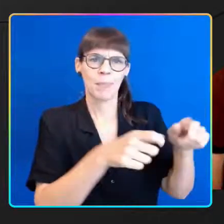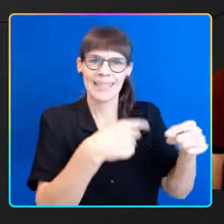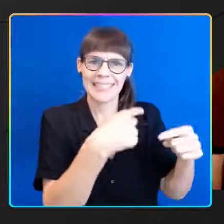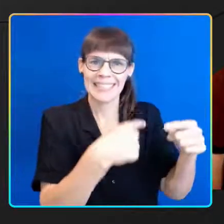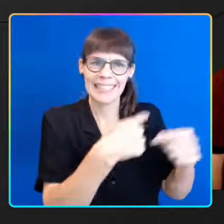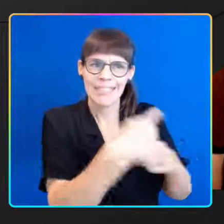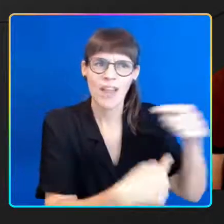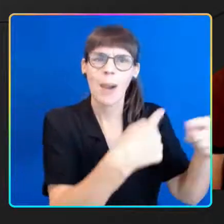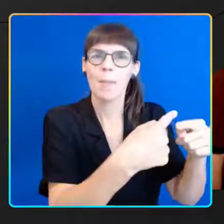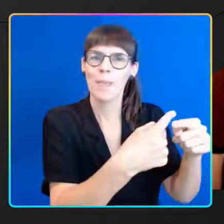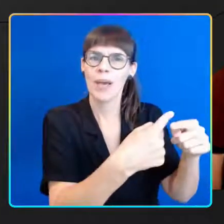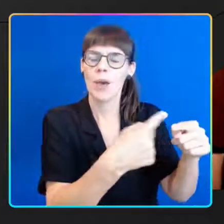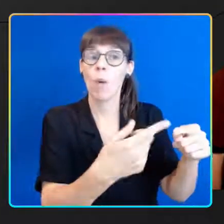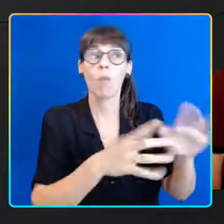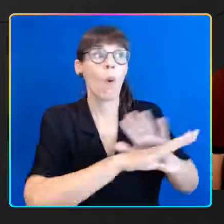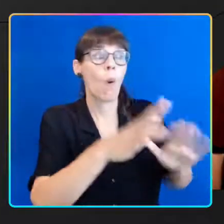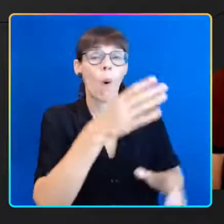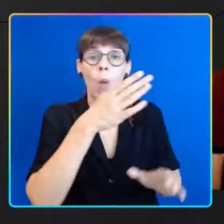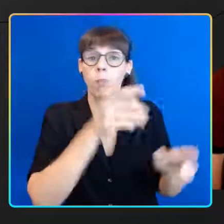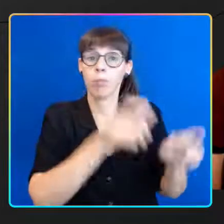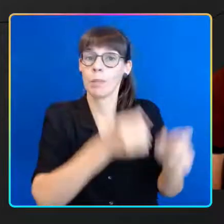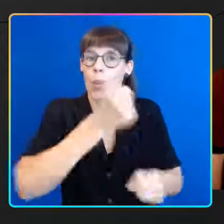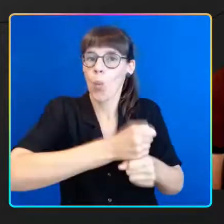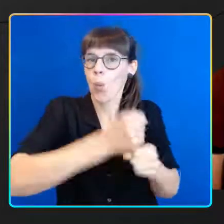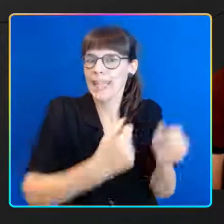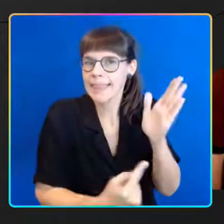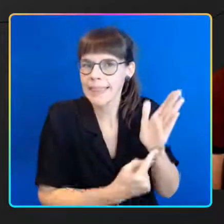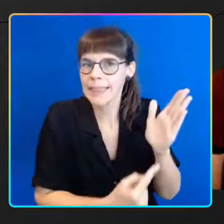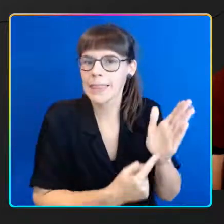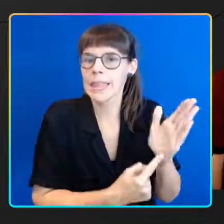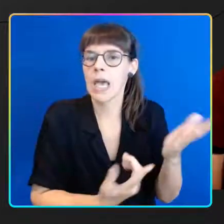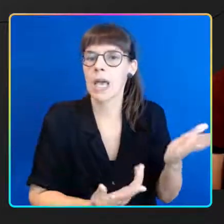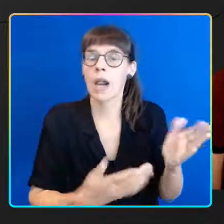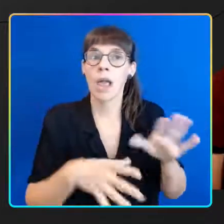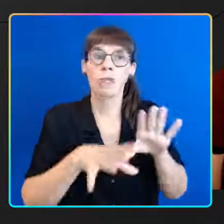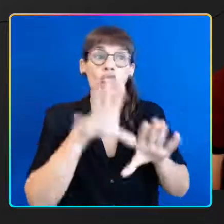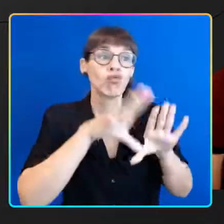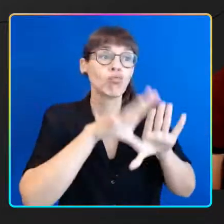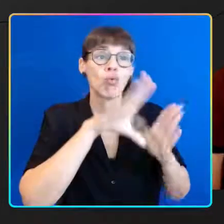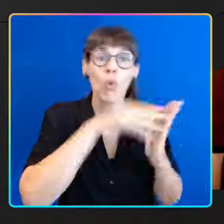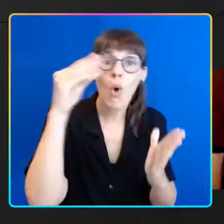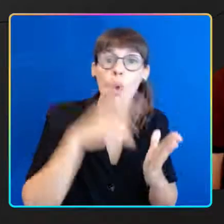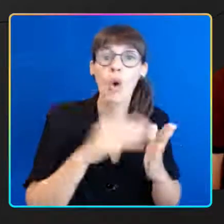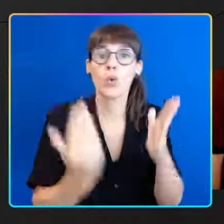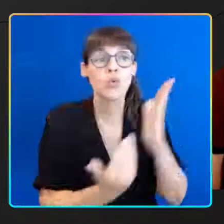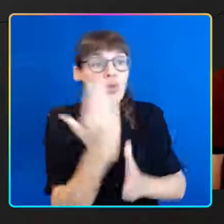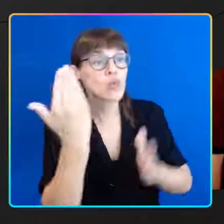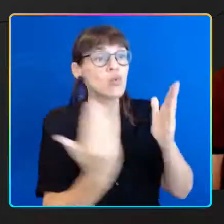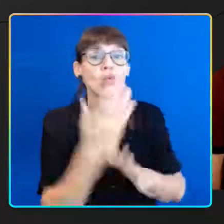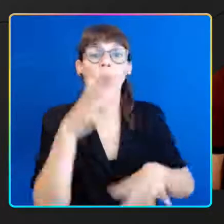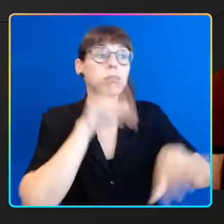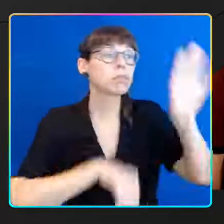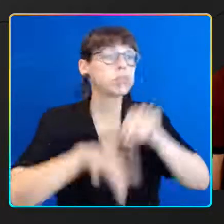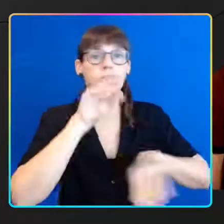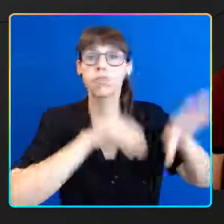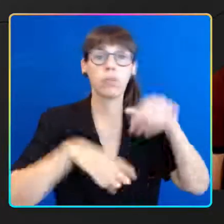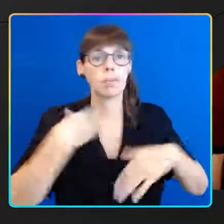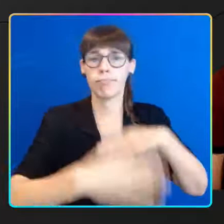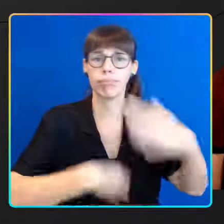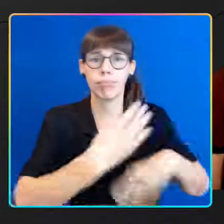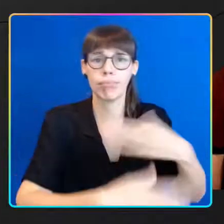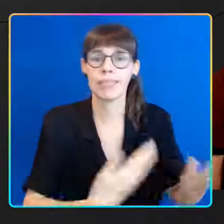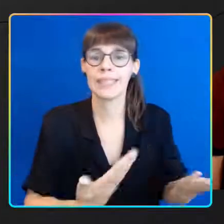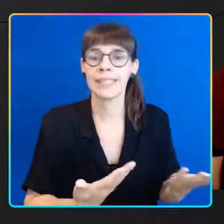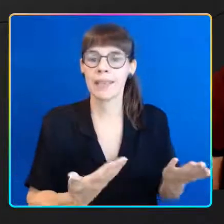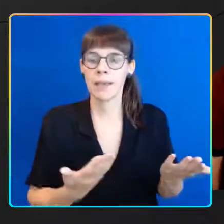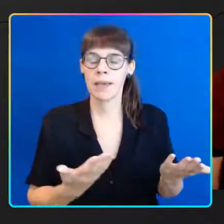is very much used to learning new stuff. We have to learn new stuff all the time, right? I wonder whether you can have a career in